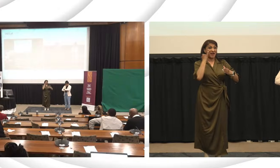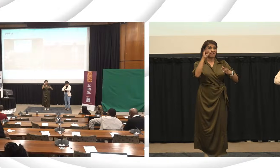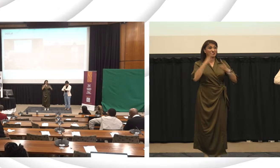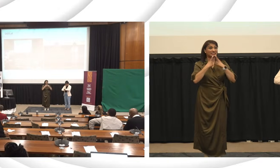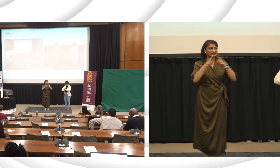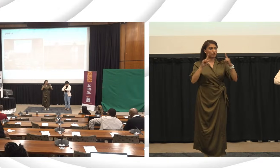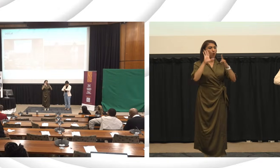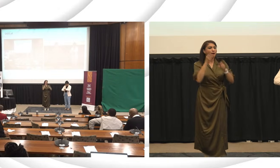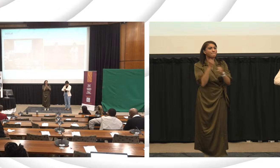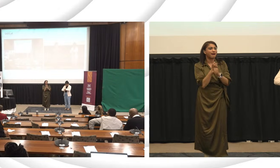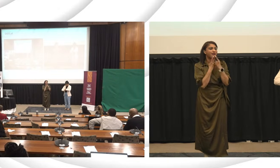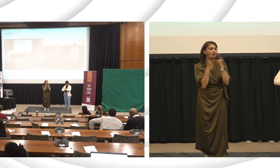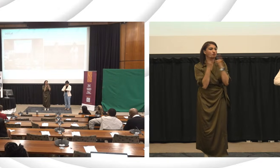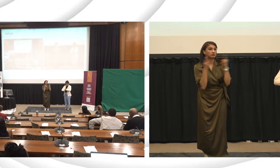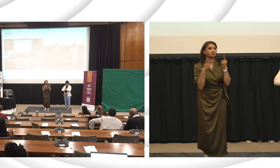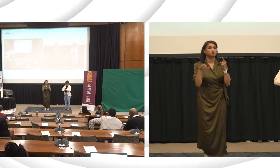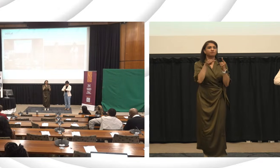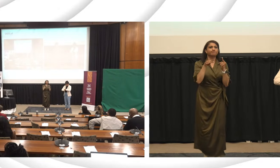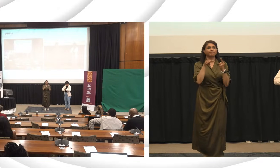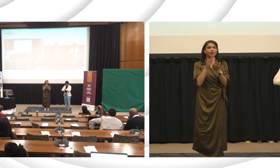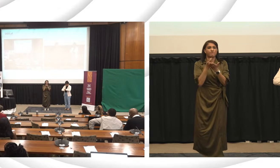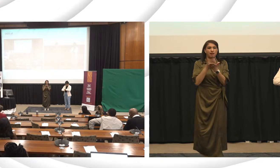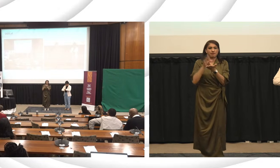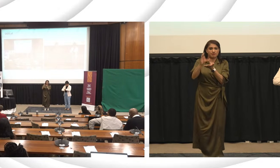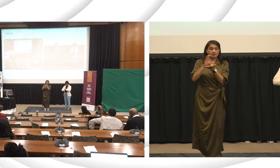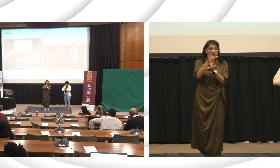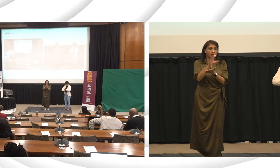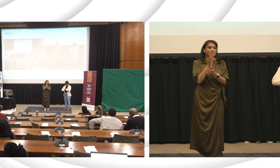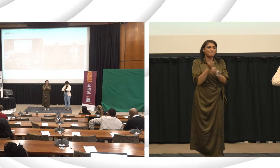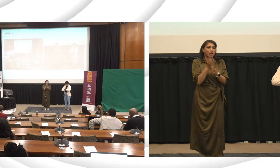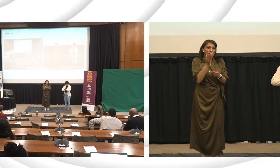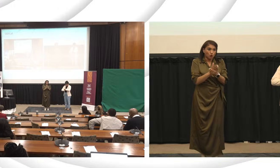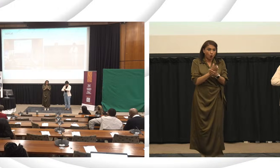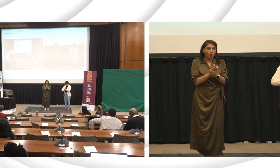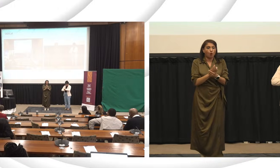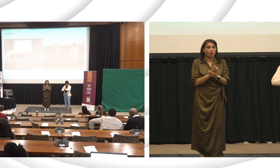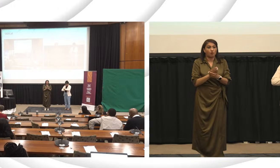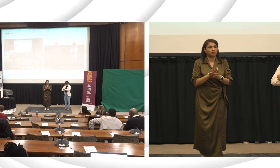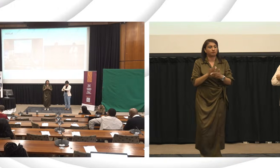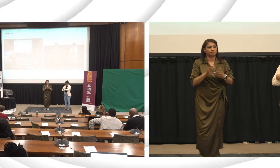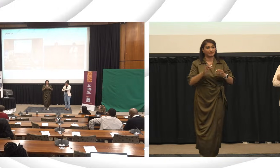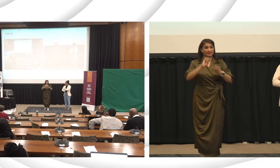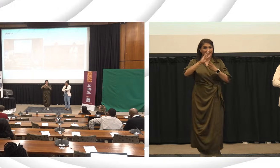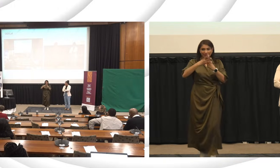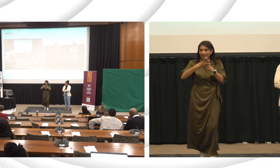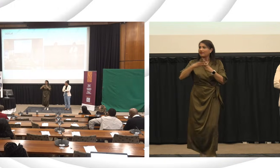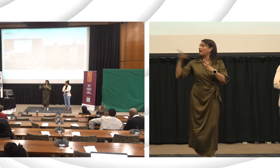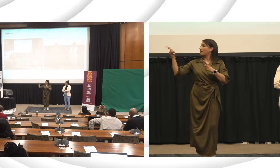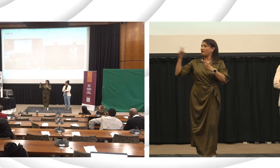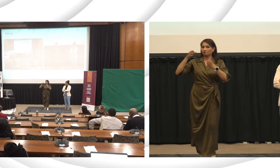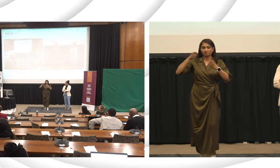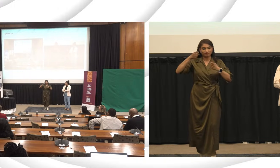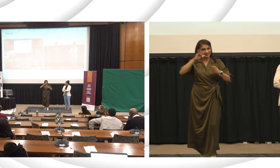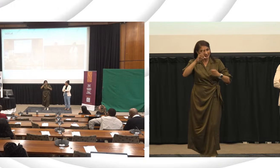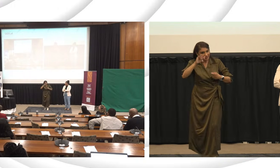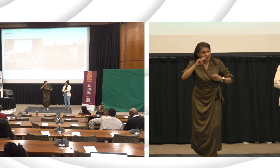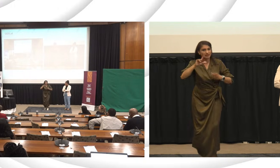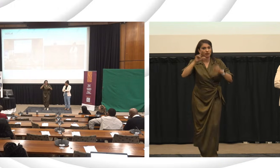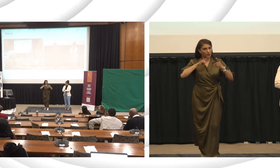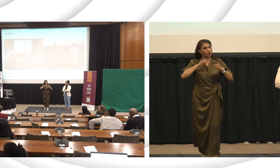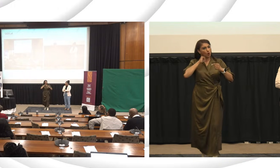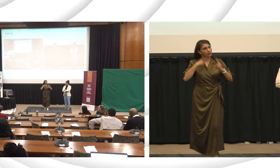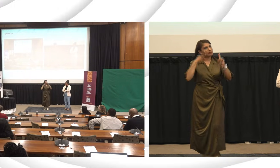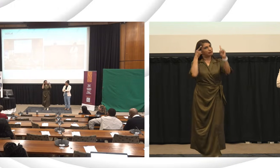also are here today. So if this bank is successful, we want to ensure that SADiLaR,